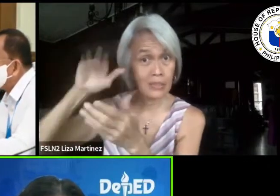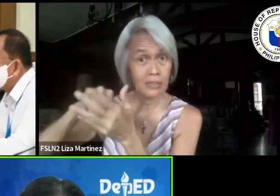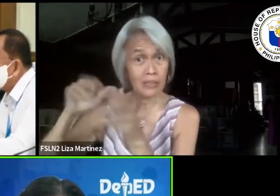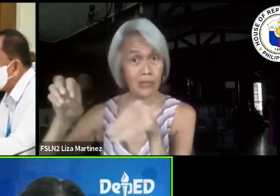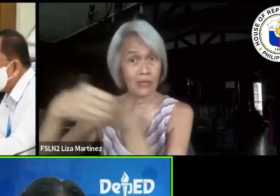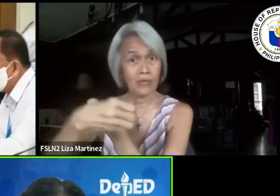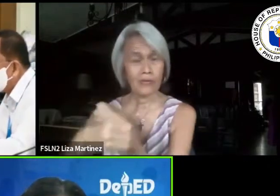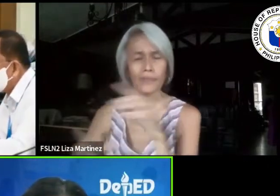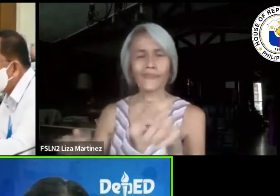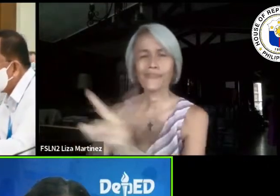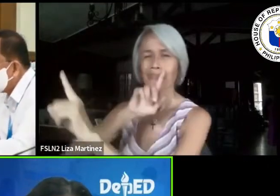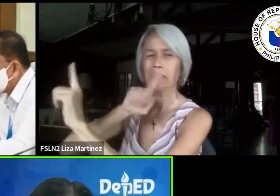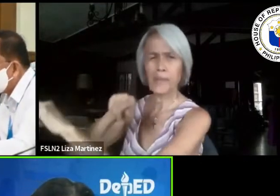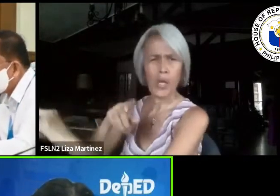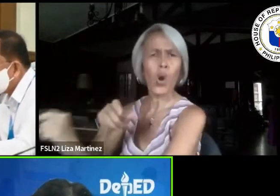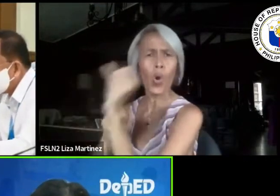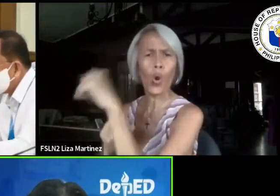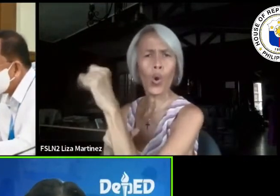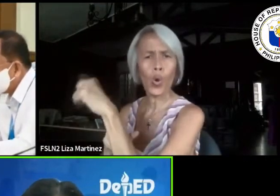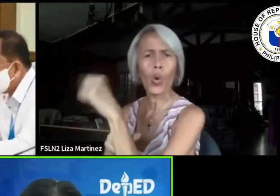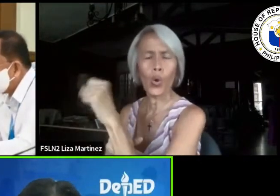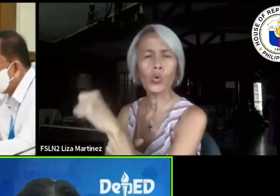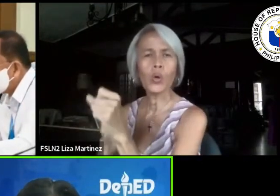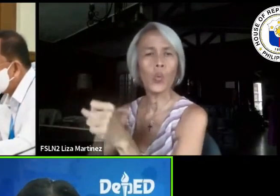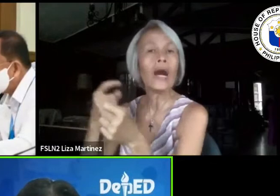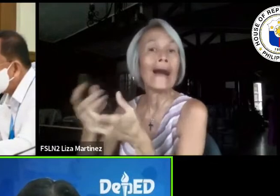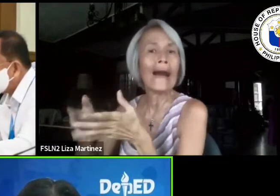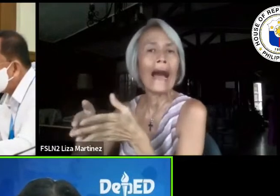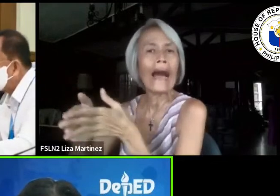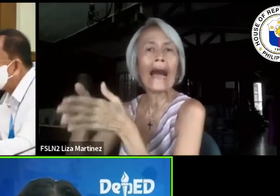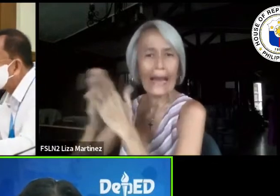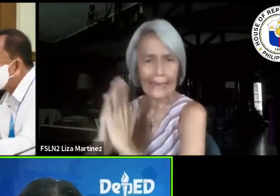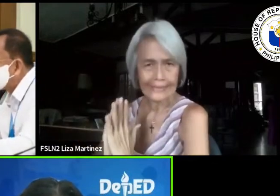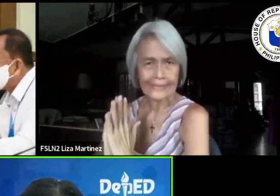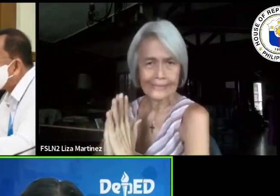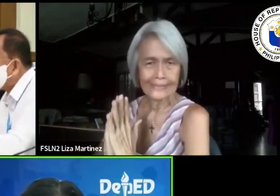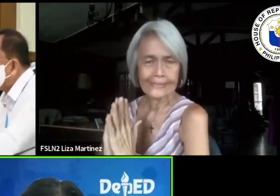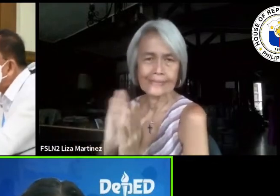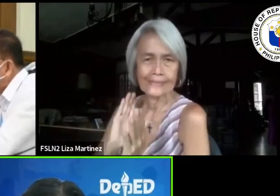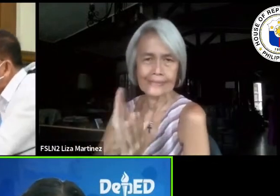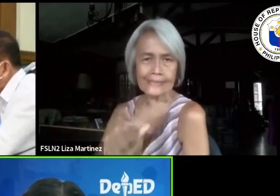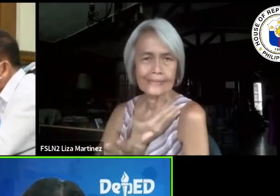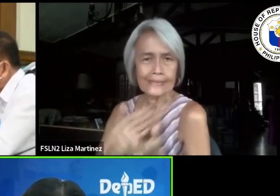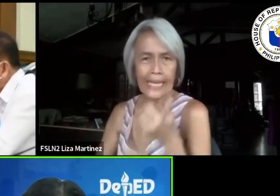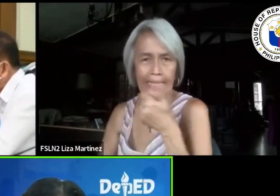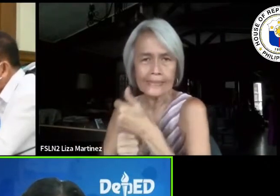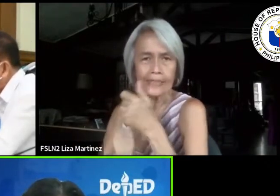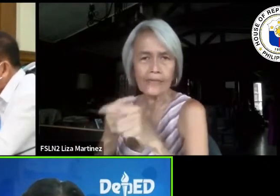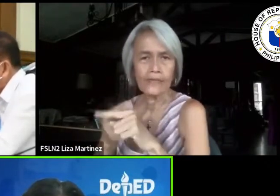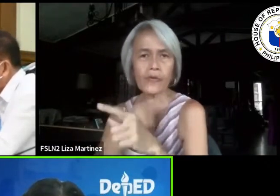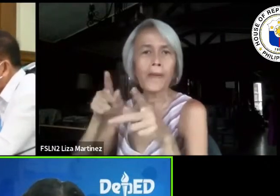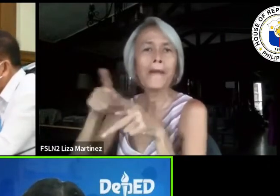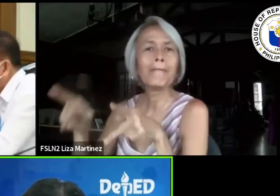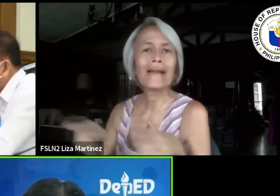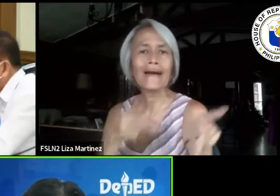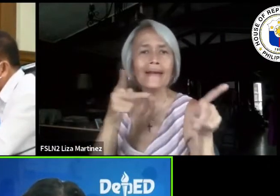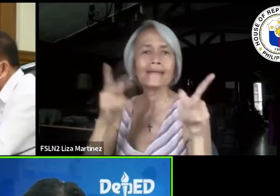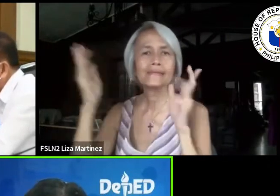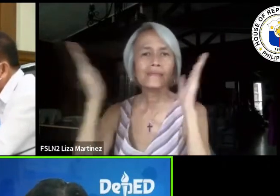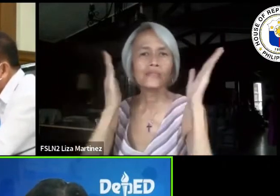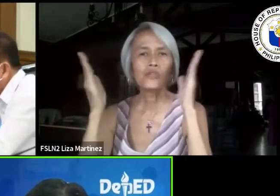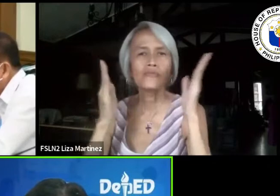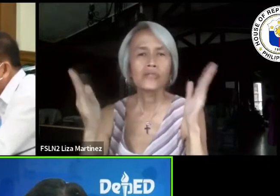Yes, Mr. Chair. We will request the assistance of our planning service. Kasi po sa EBIS po,